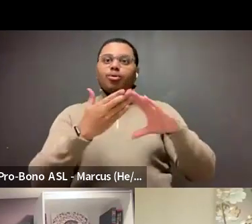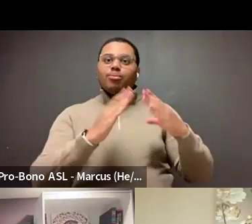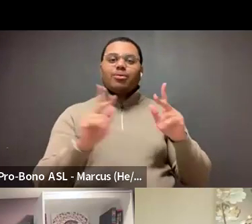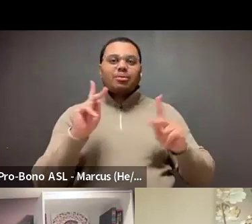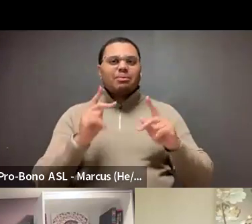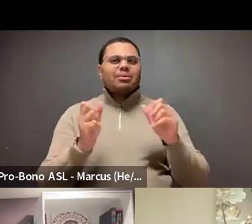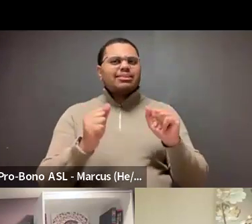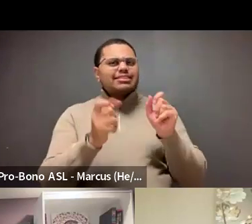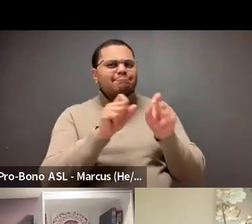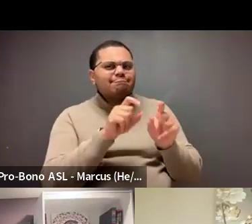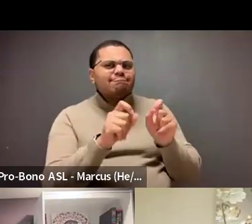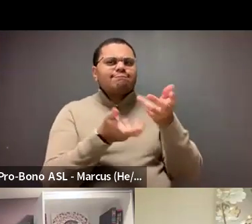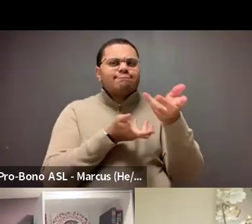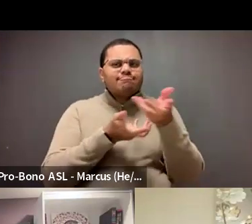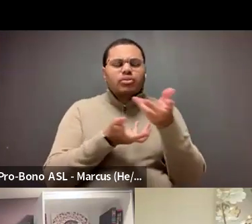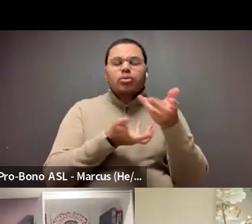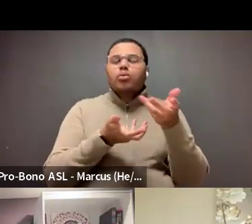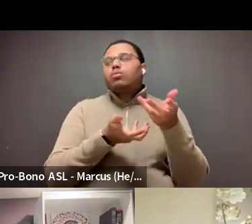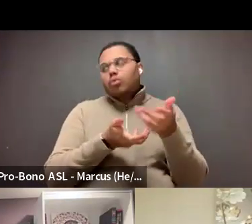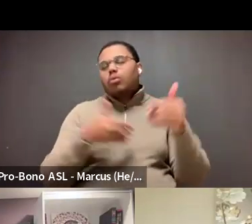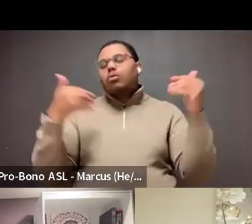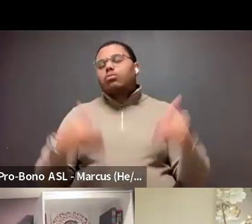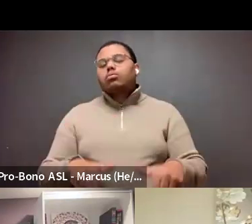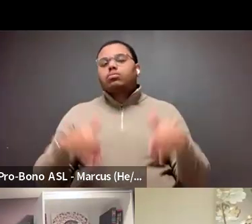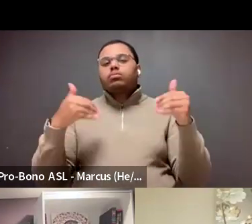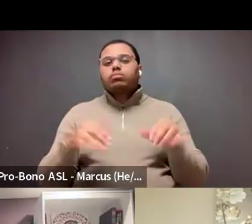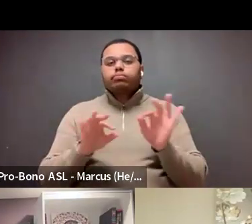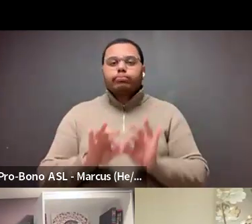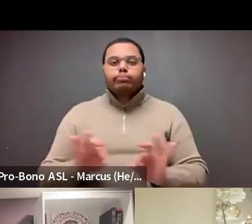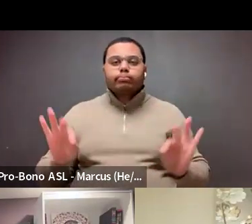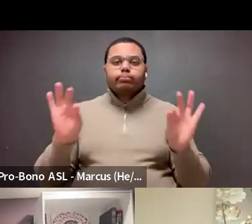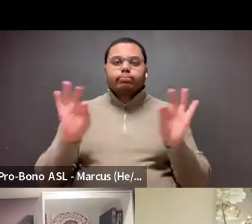with is invaluable.